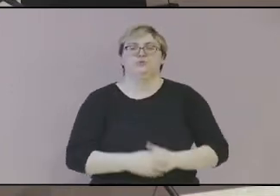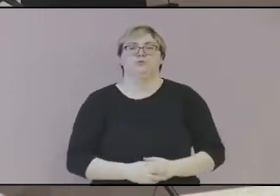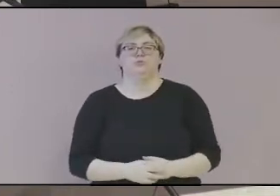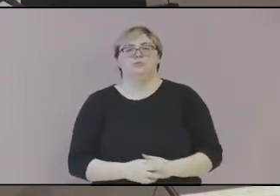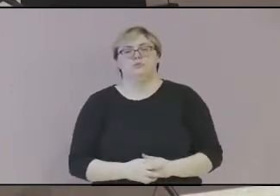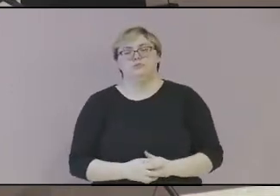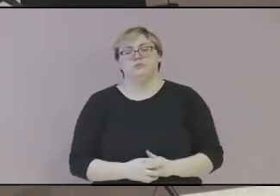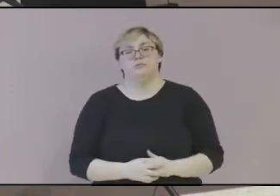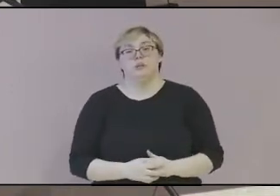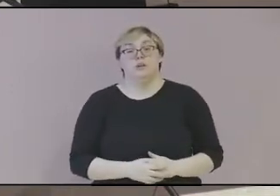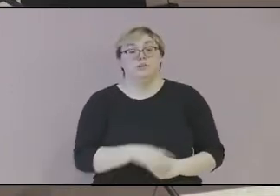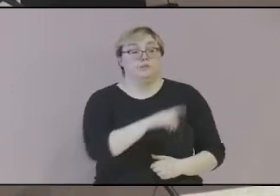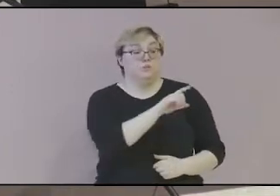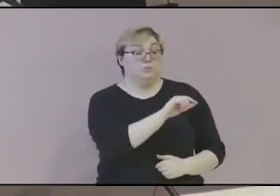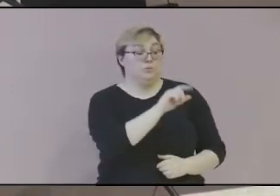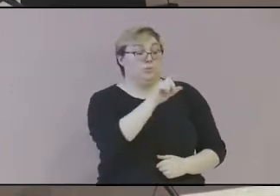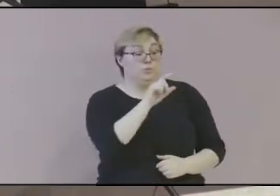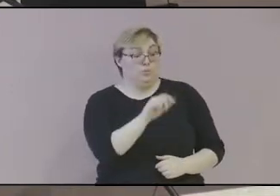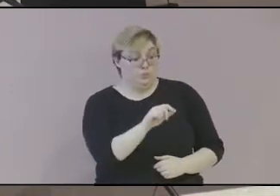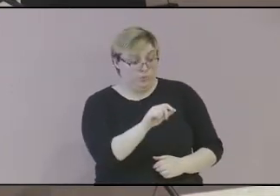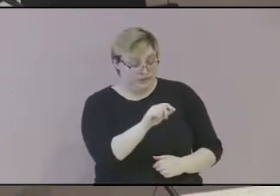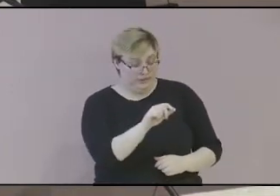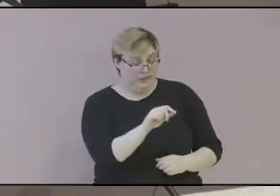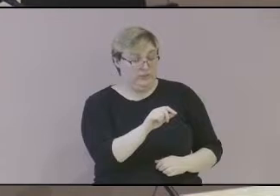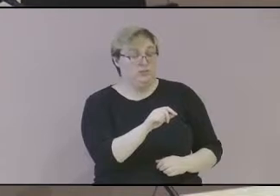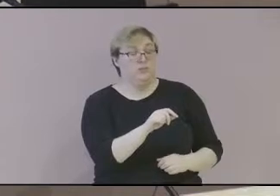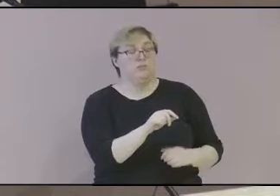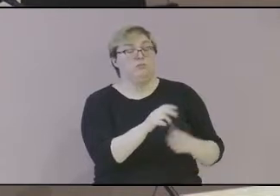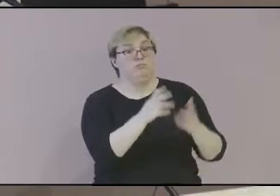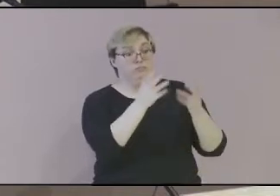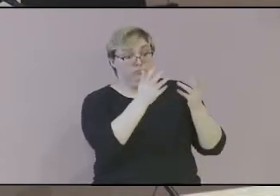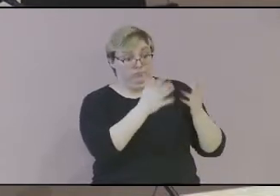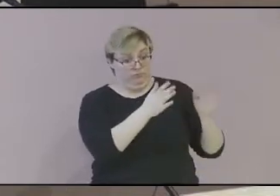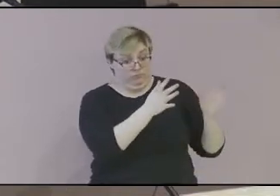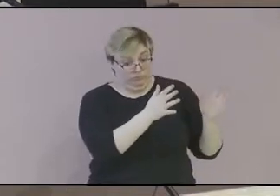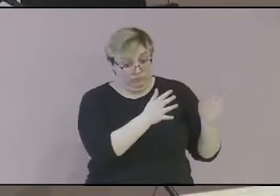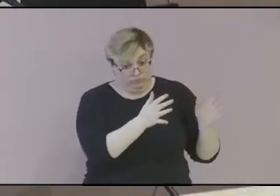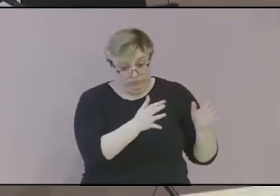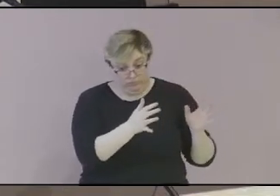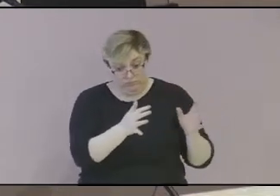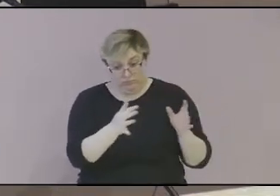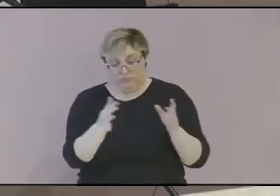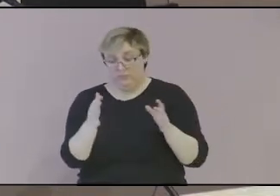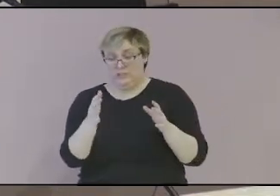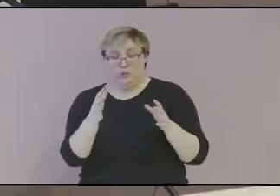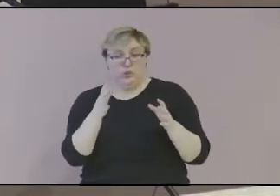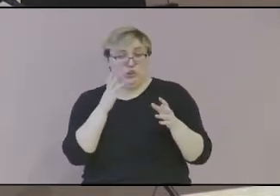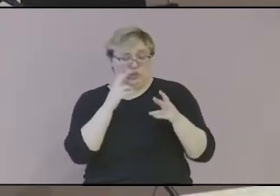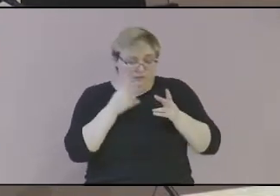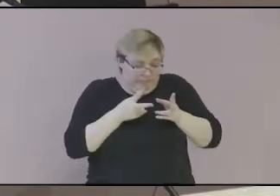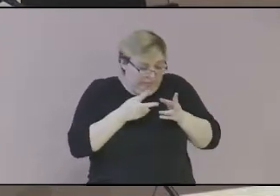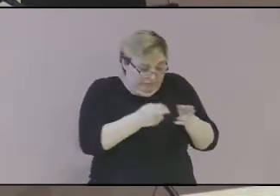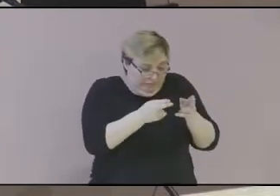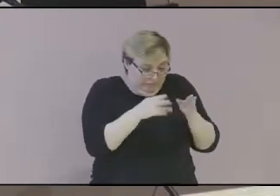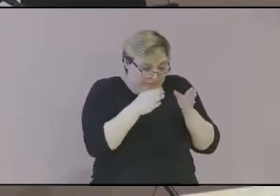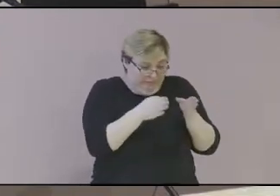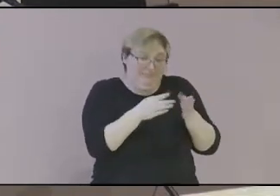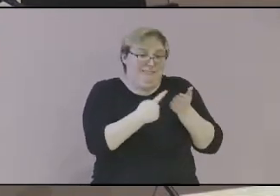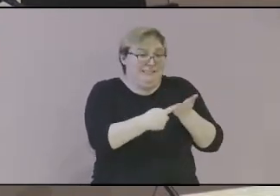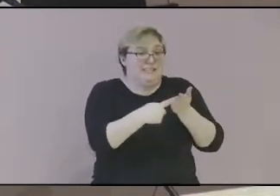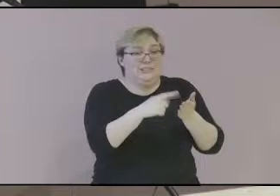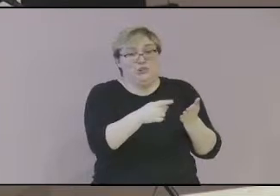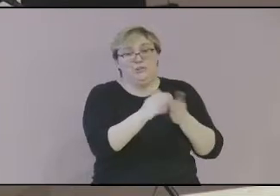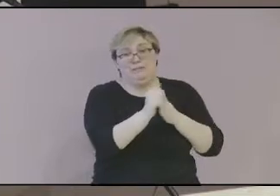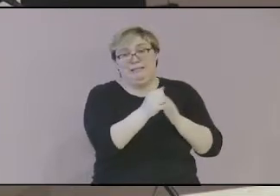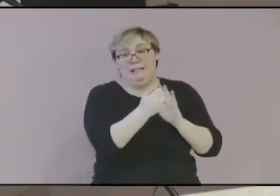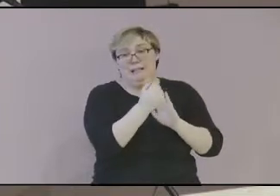after all of this, and this is just a fraction of the debates behind these guidelines, New York State never invoked them. They spent so much